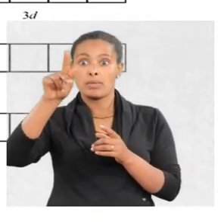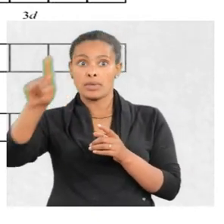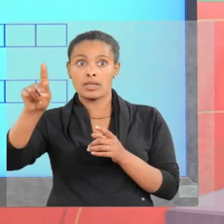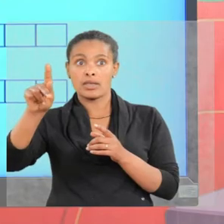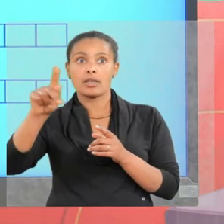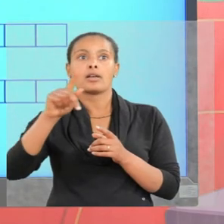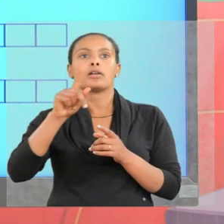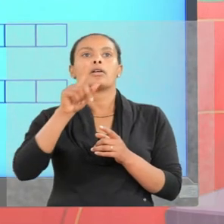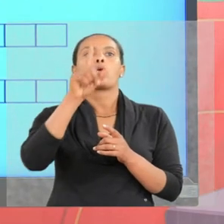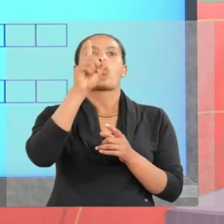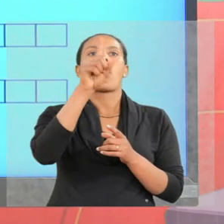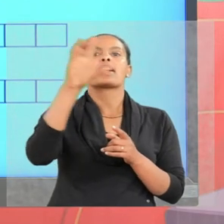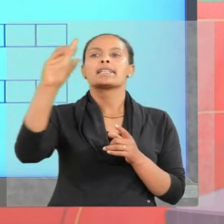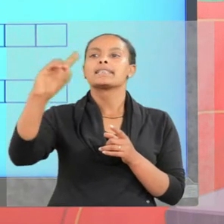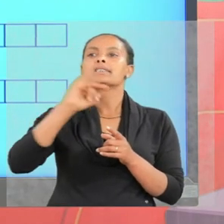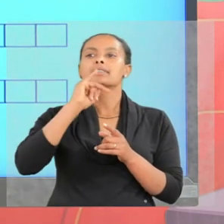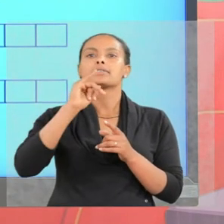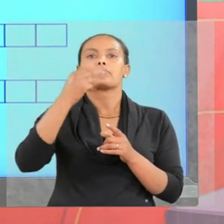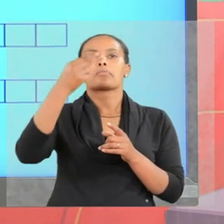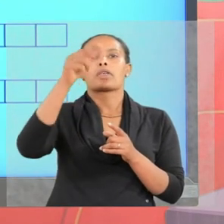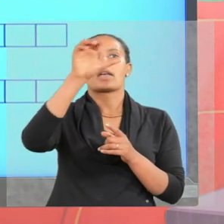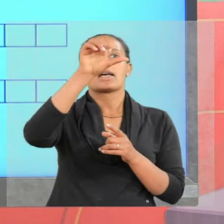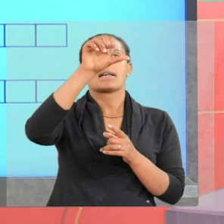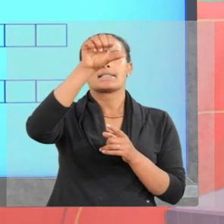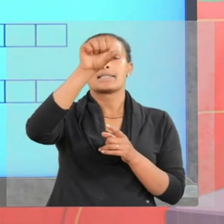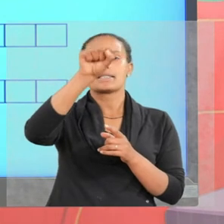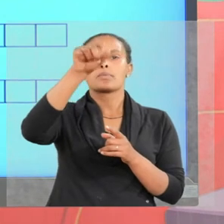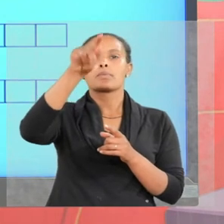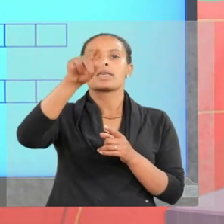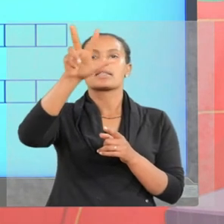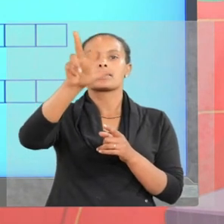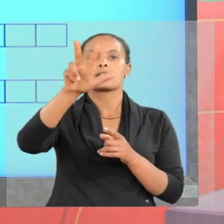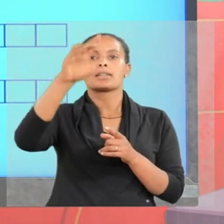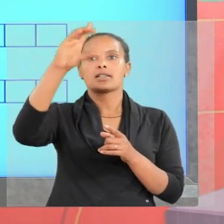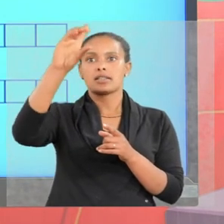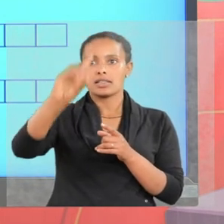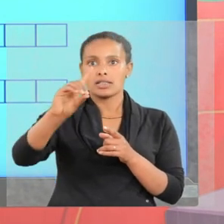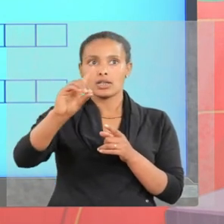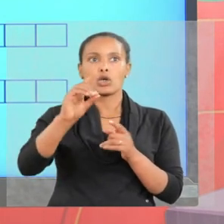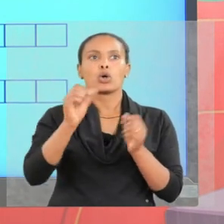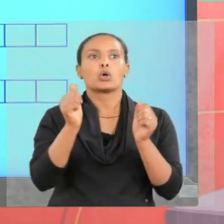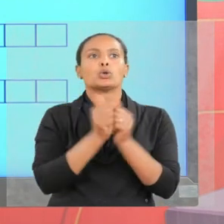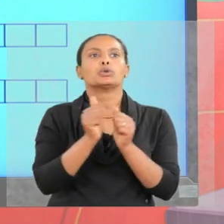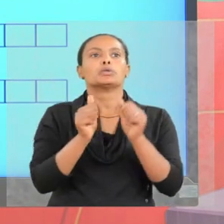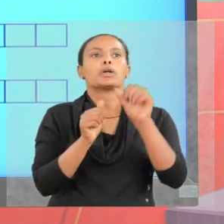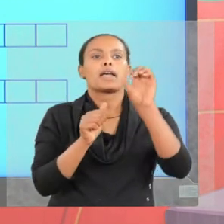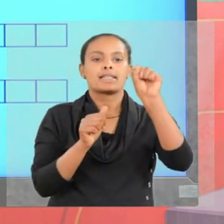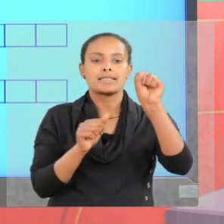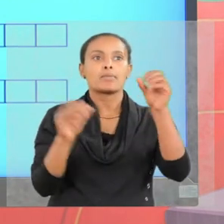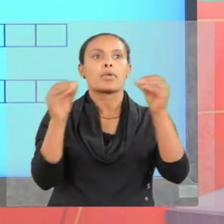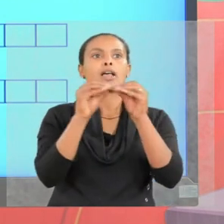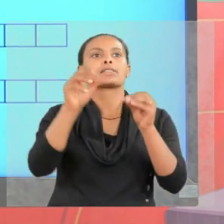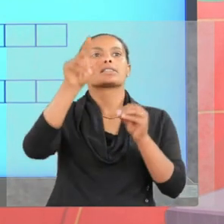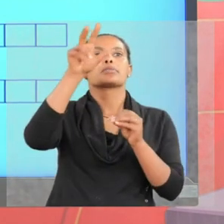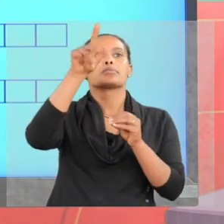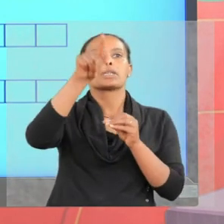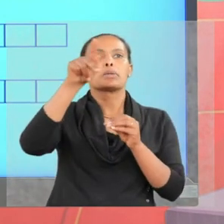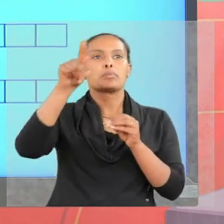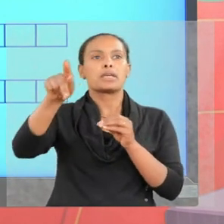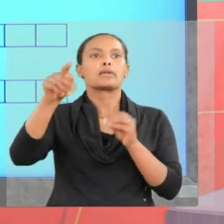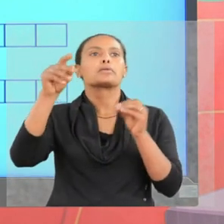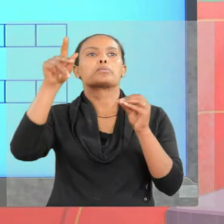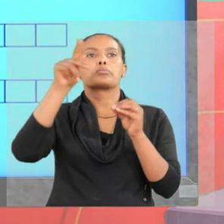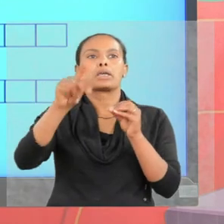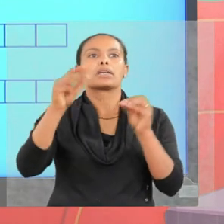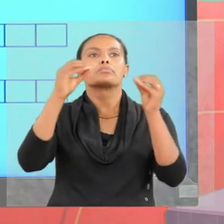called sp3d hybridization. 1s atomic orbital is mixed with 3p atomic orbitals mixed